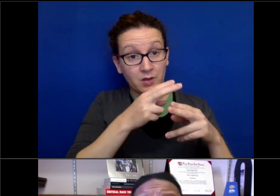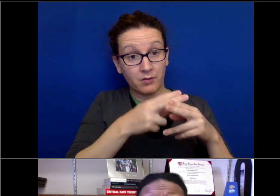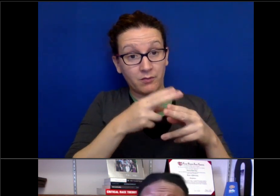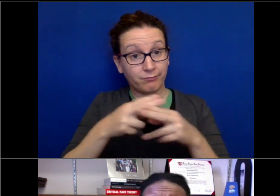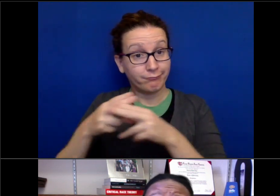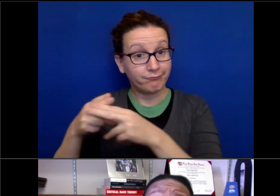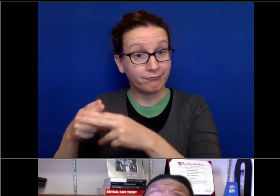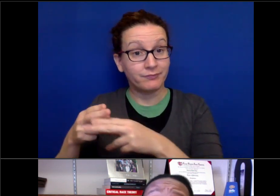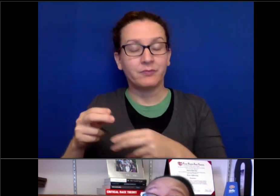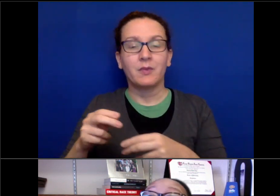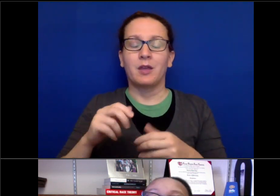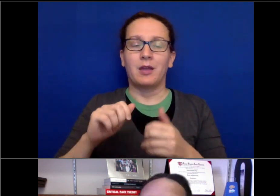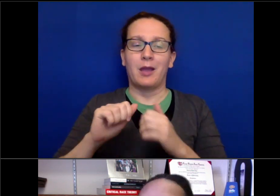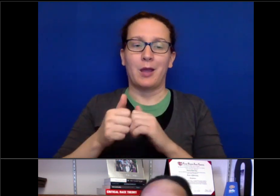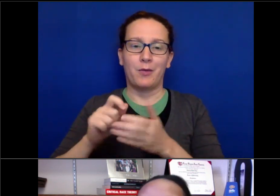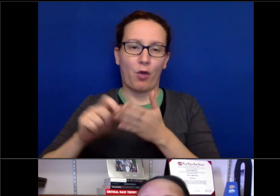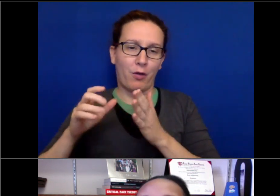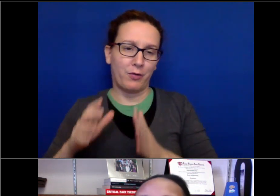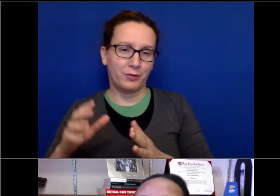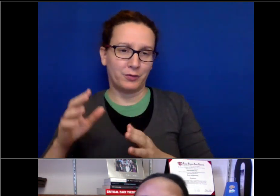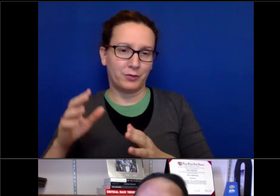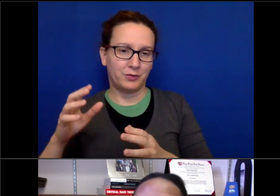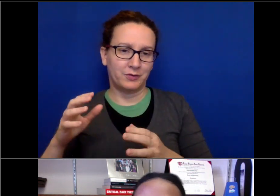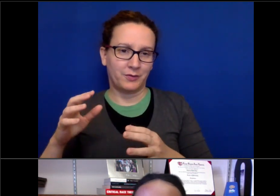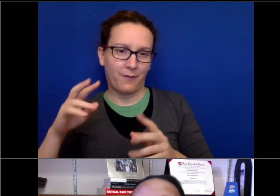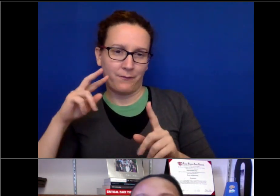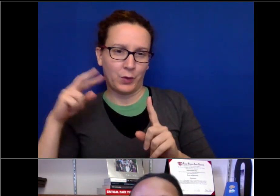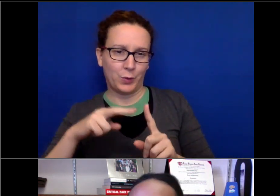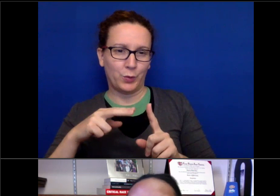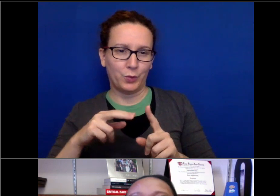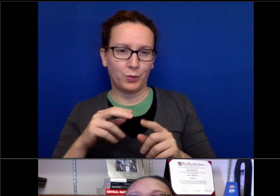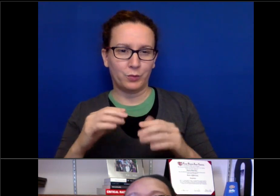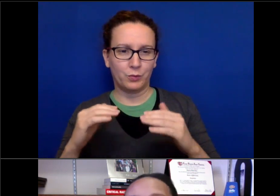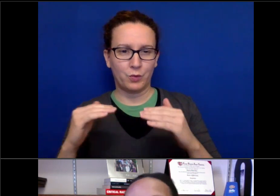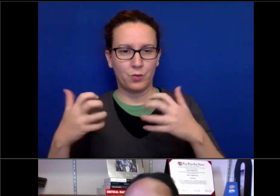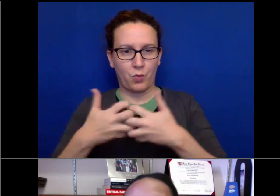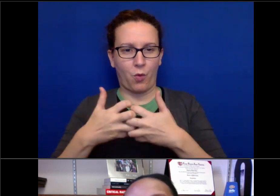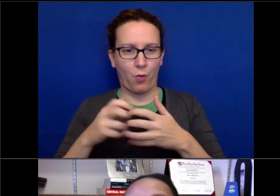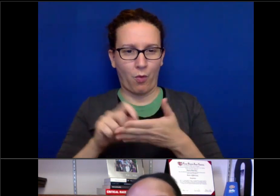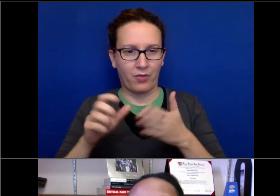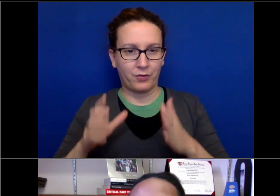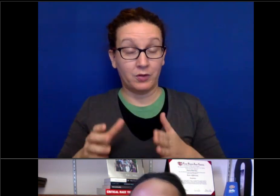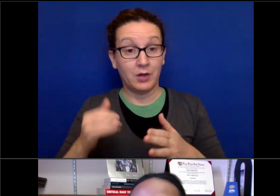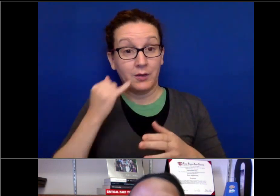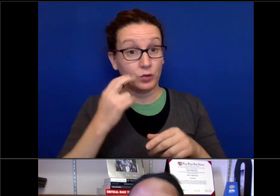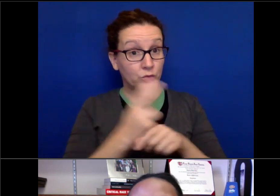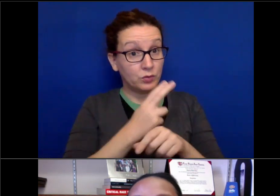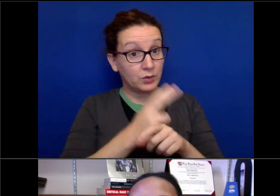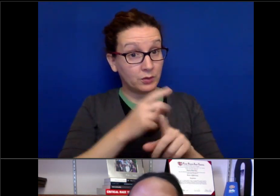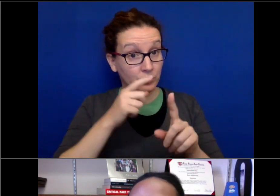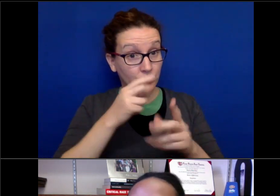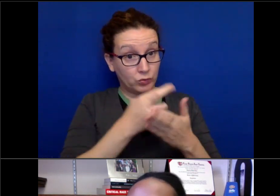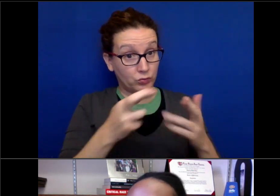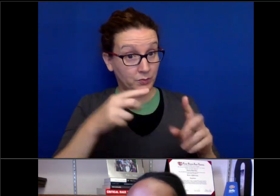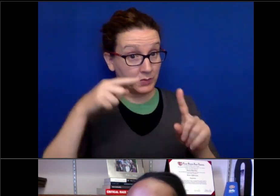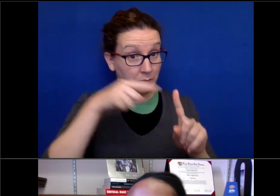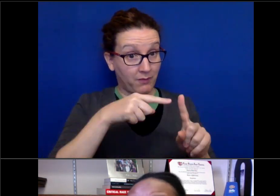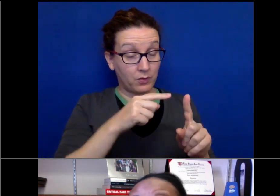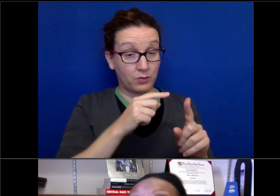for example, you're in a lab, it might be such that if you're using the resources of a particular kind of lab, then